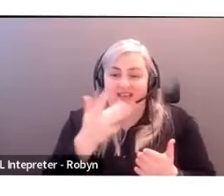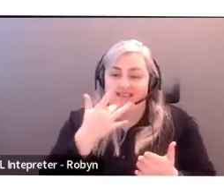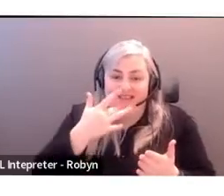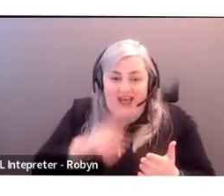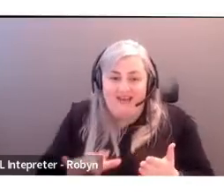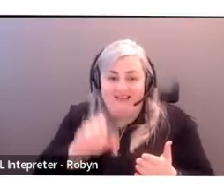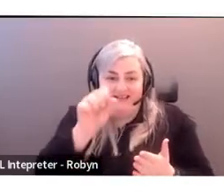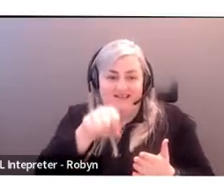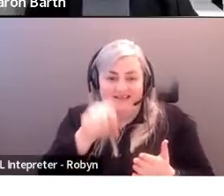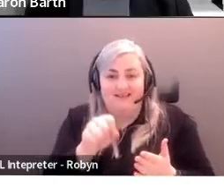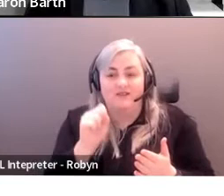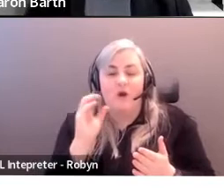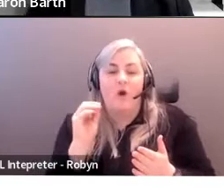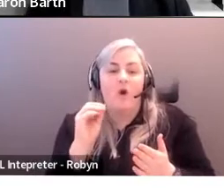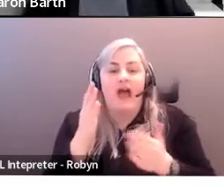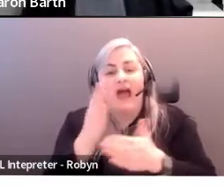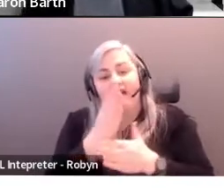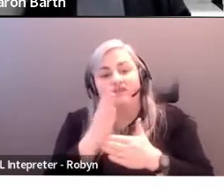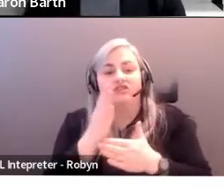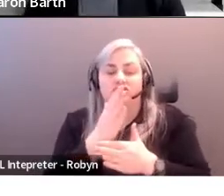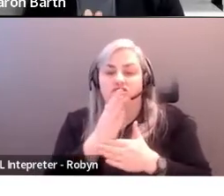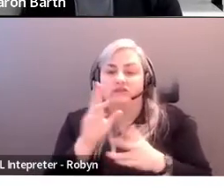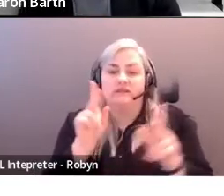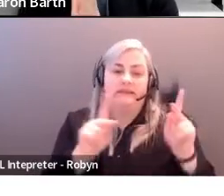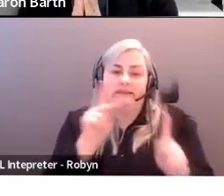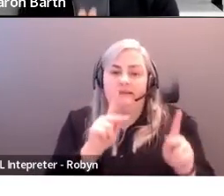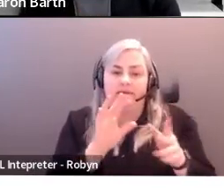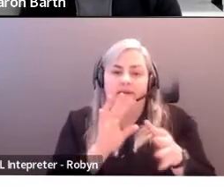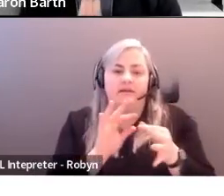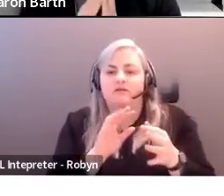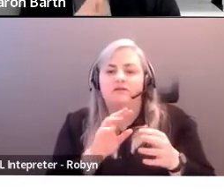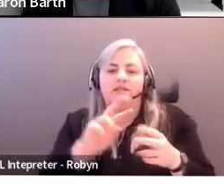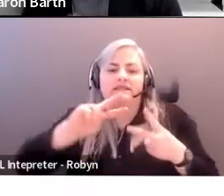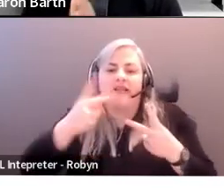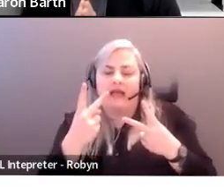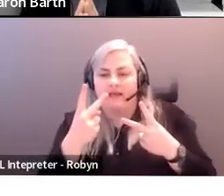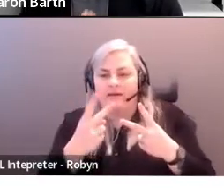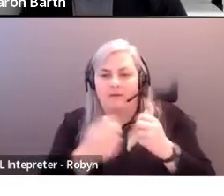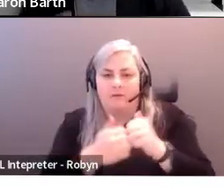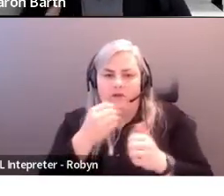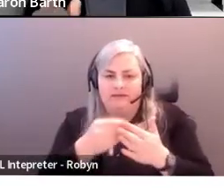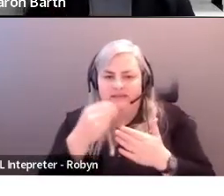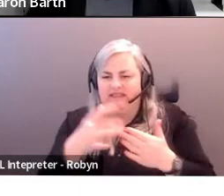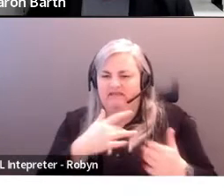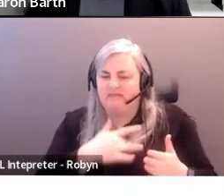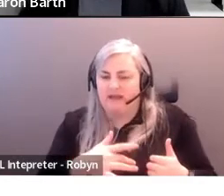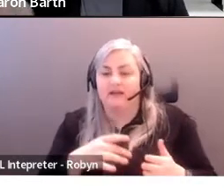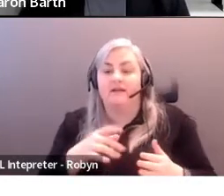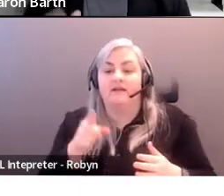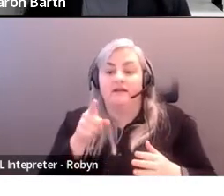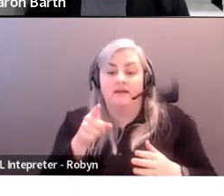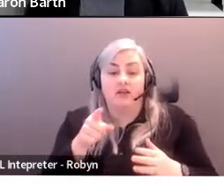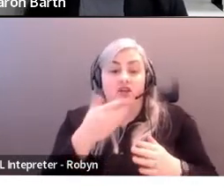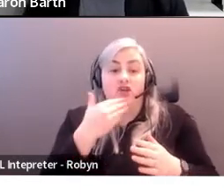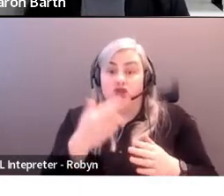Yeah, so on average, someone said it, our eyes go to the second most expensive. Now, good restaurant owners